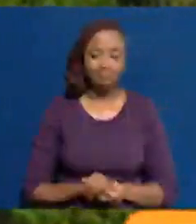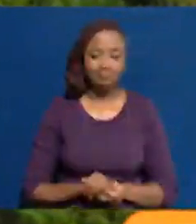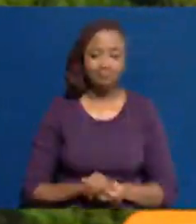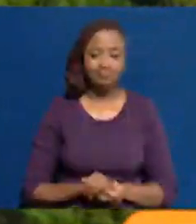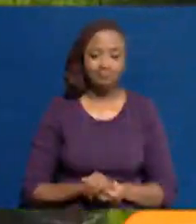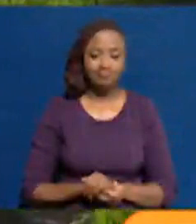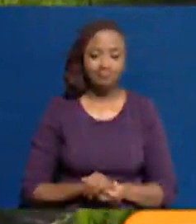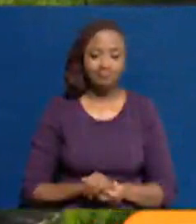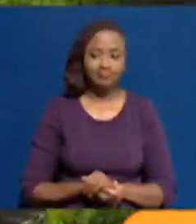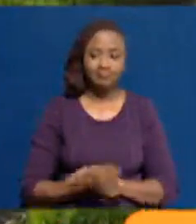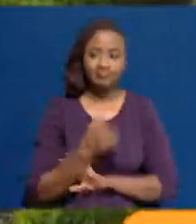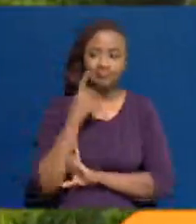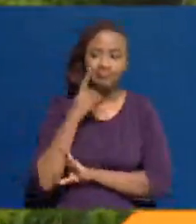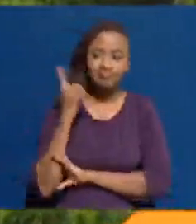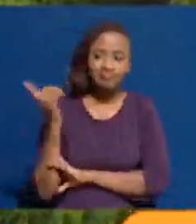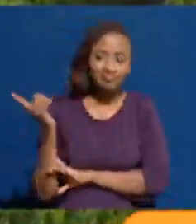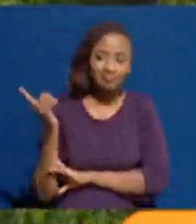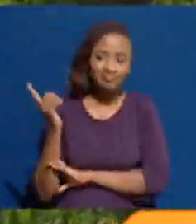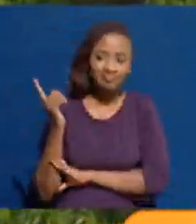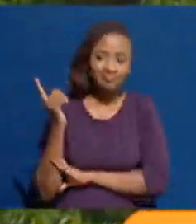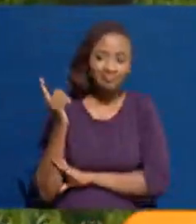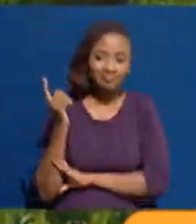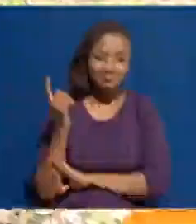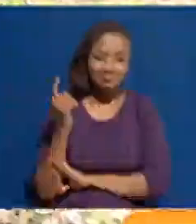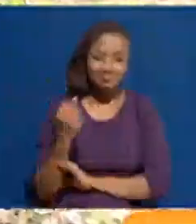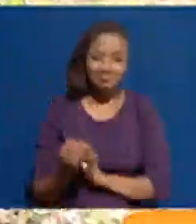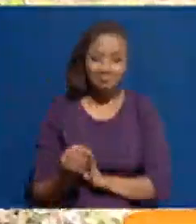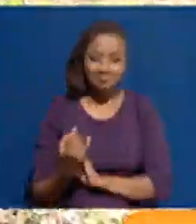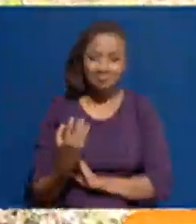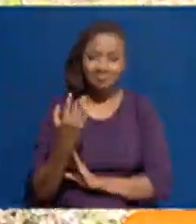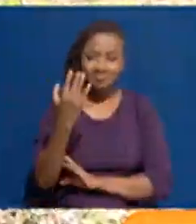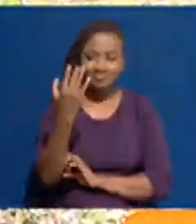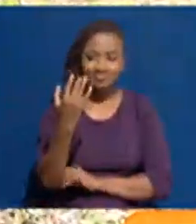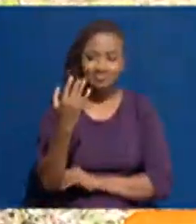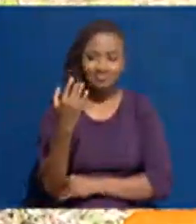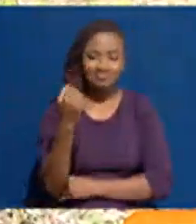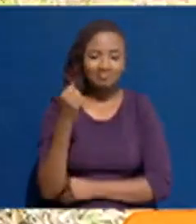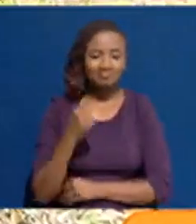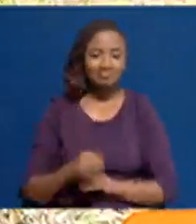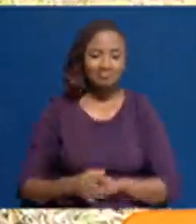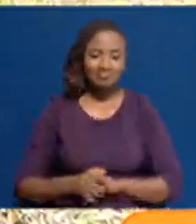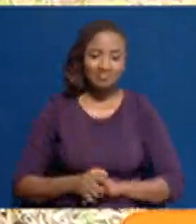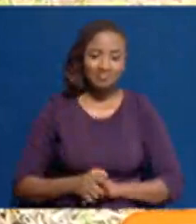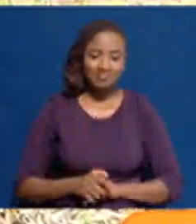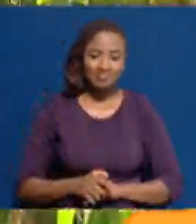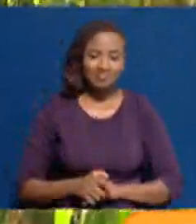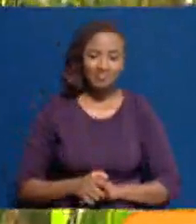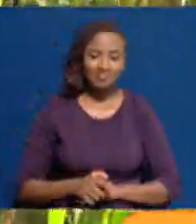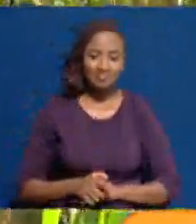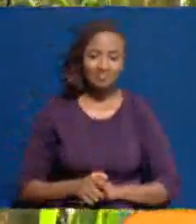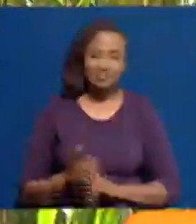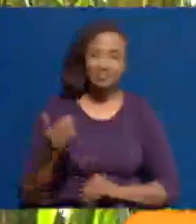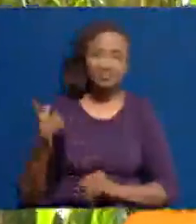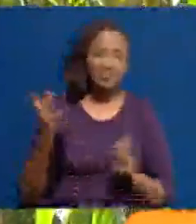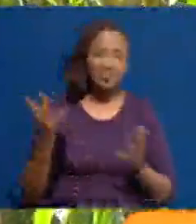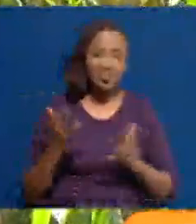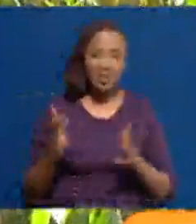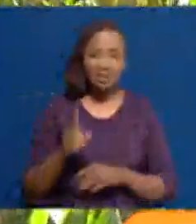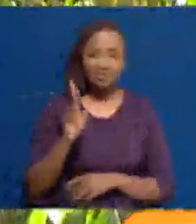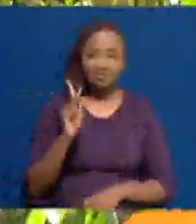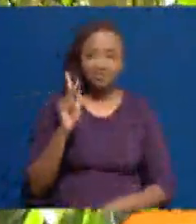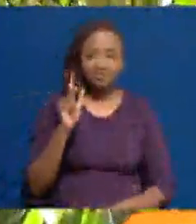A tall, erect, bushy perennial plant stands tall on this vast farm located at Kambiamoto area